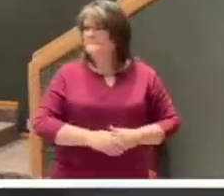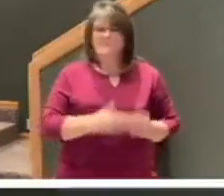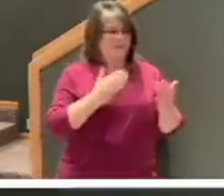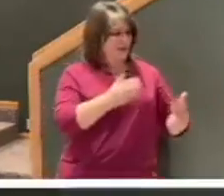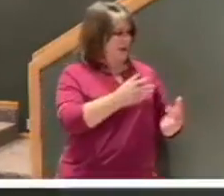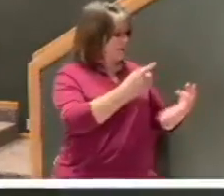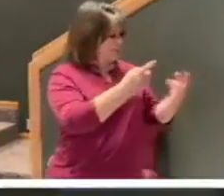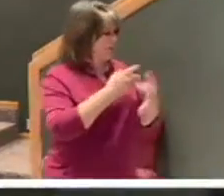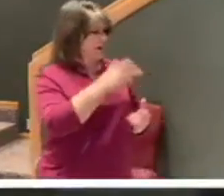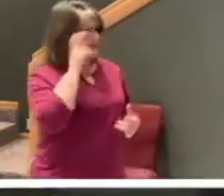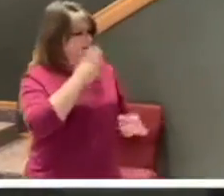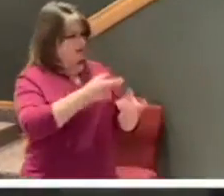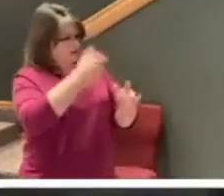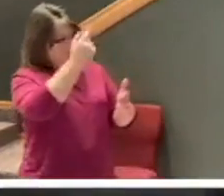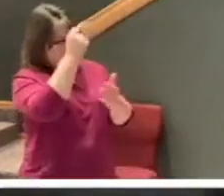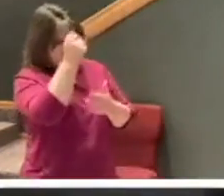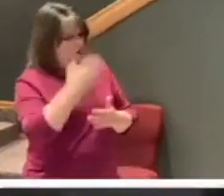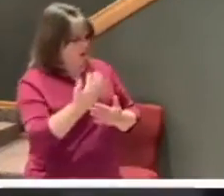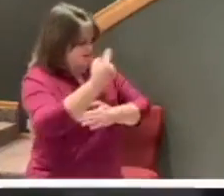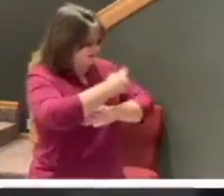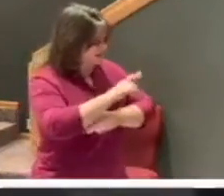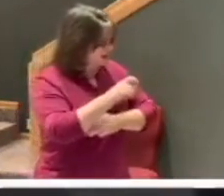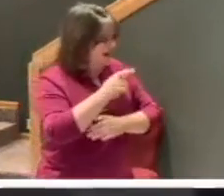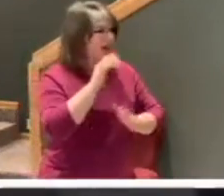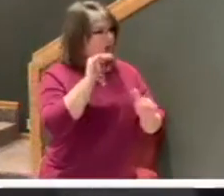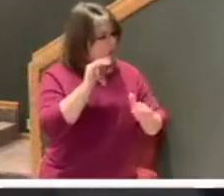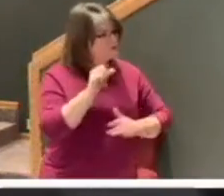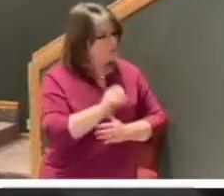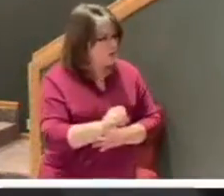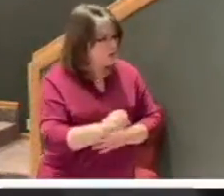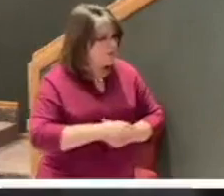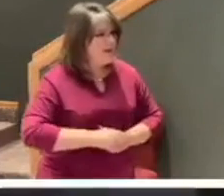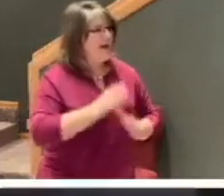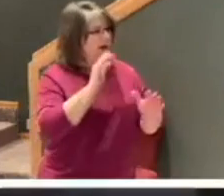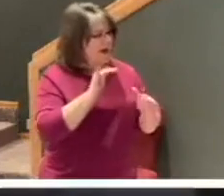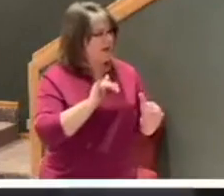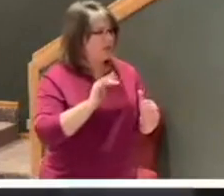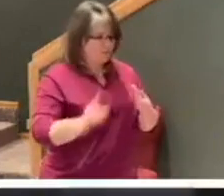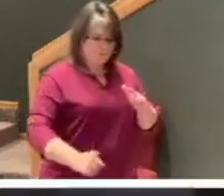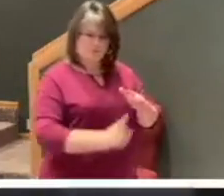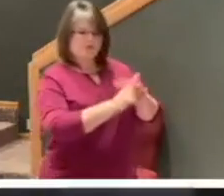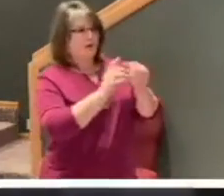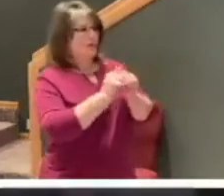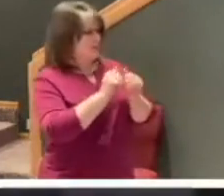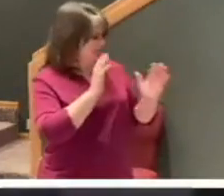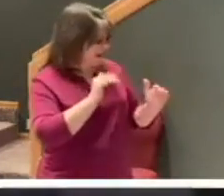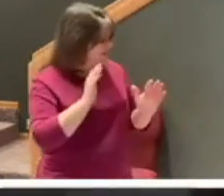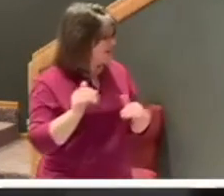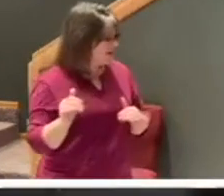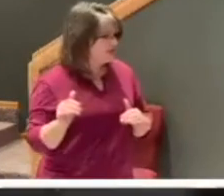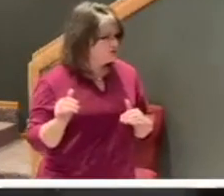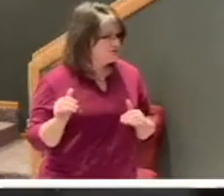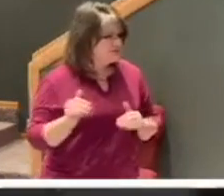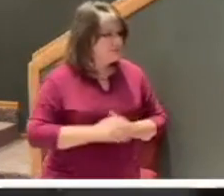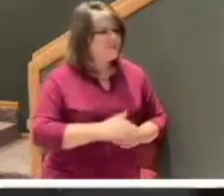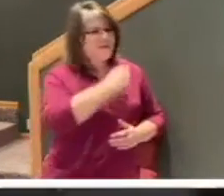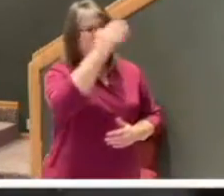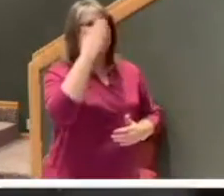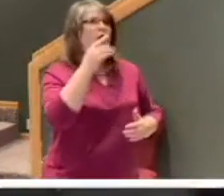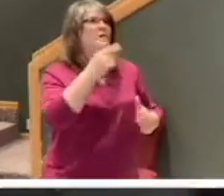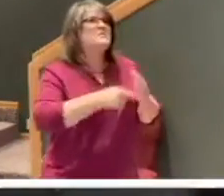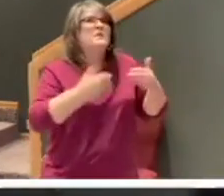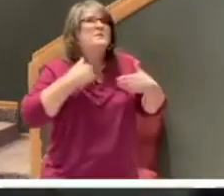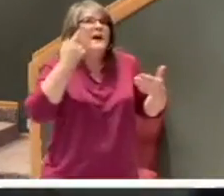hear from God today? I hope you do. I hope you show up with expectation. God, what do you have